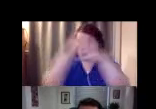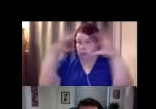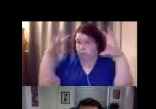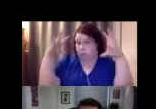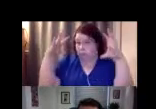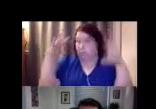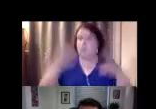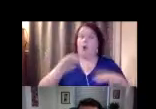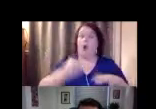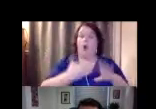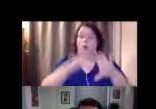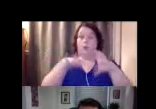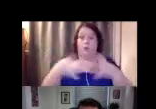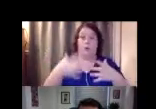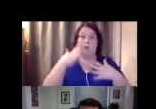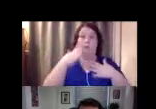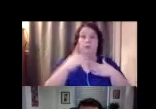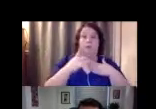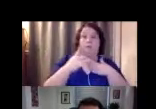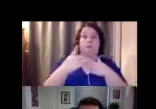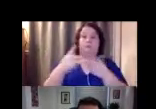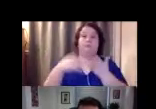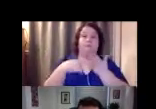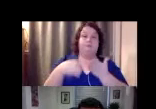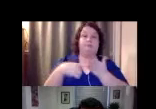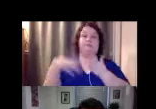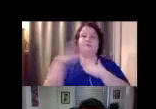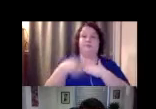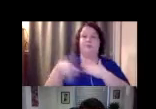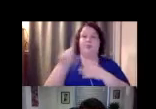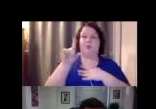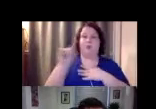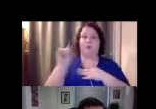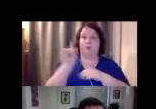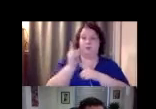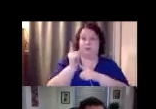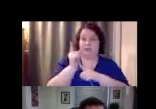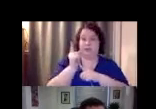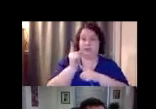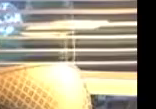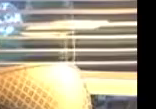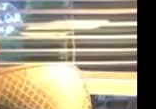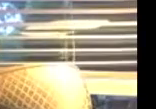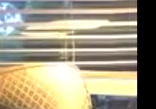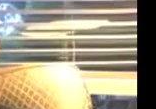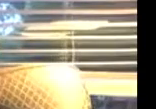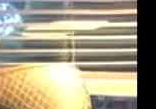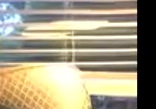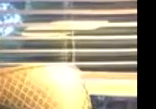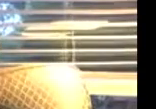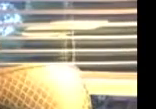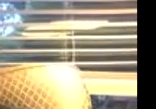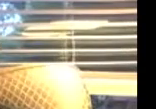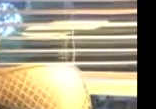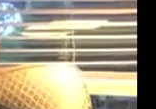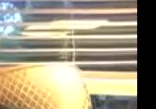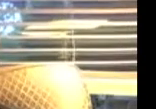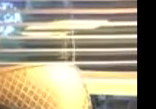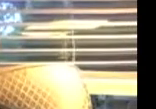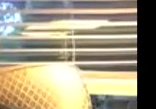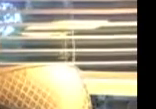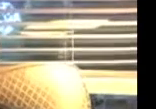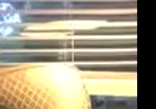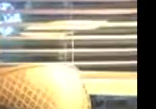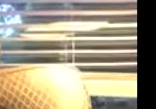have discussion here for about 20 minutes, come back, report out to the group, and we will again ask everybody to vote to show how well